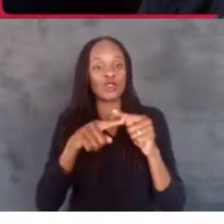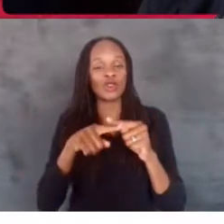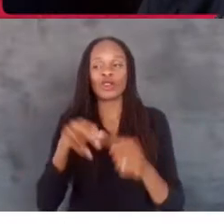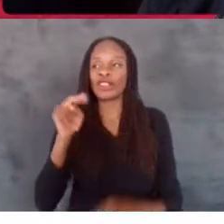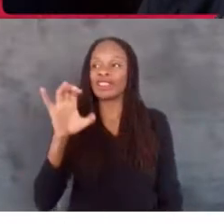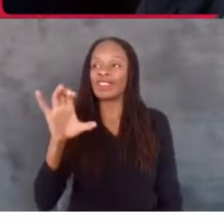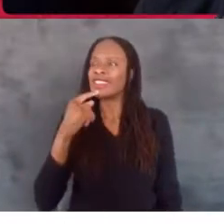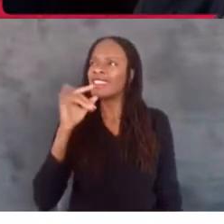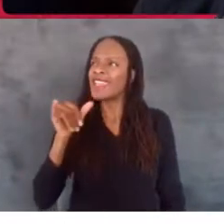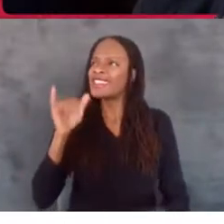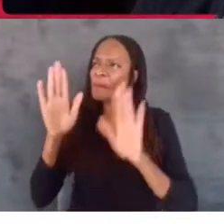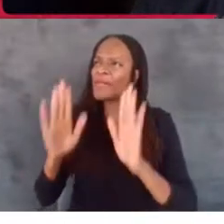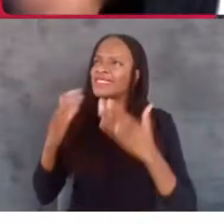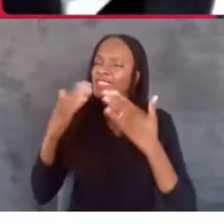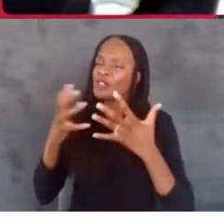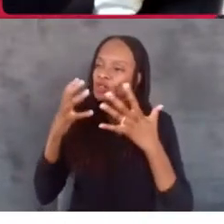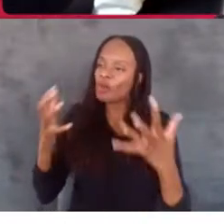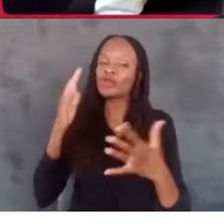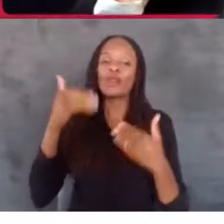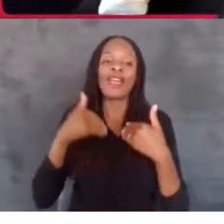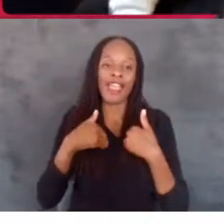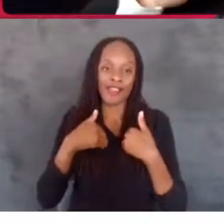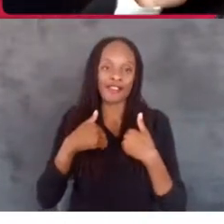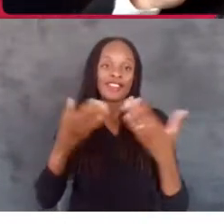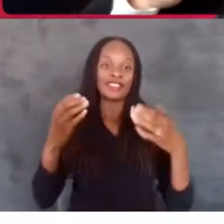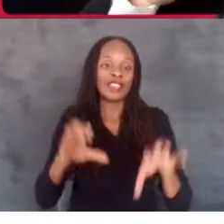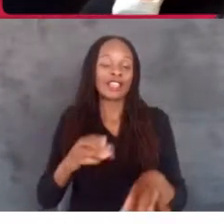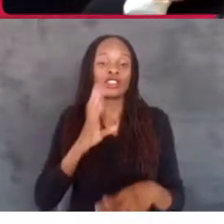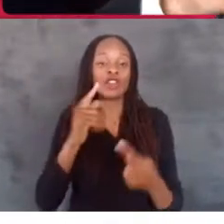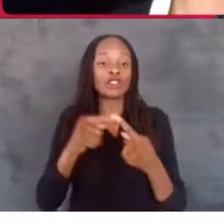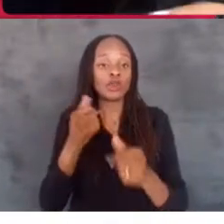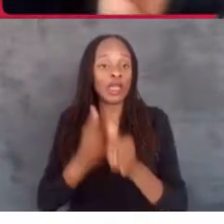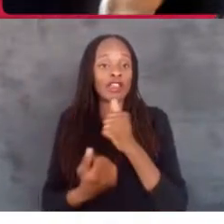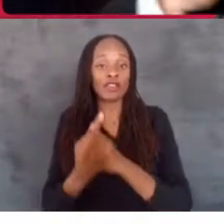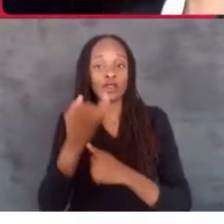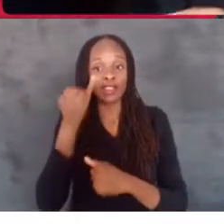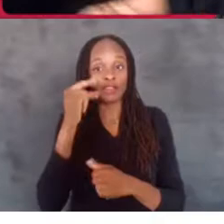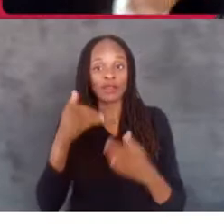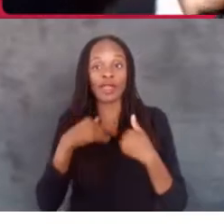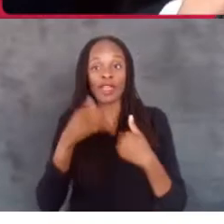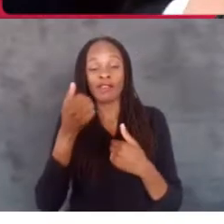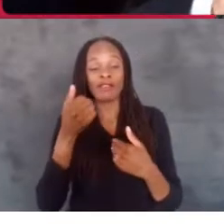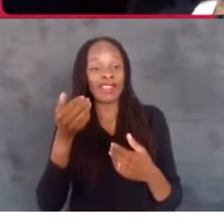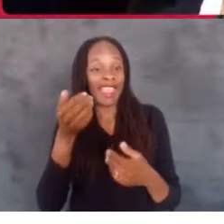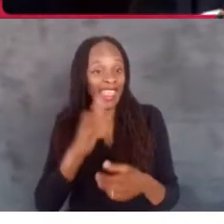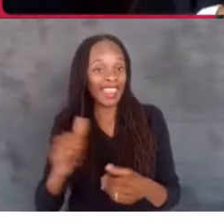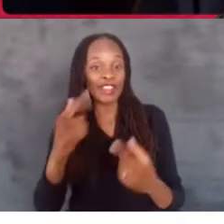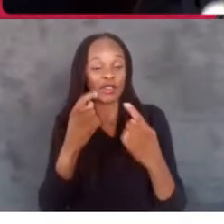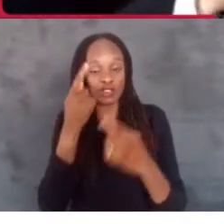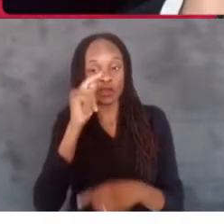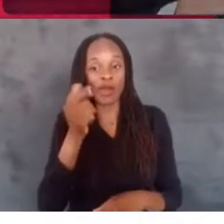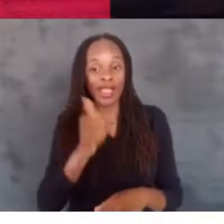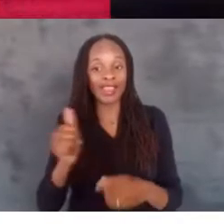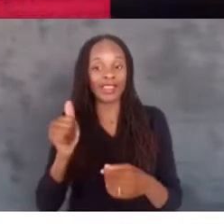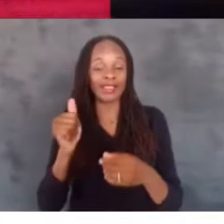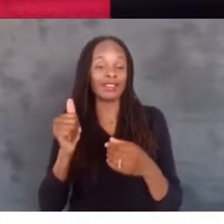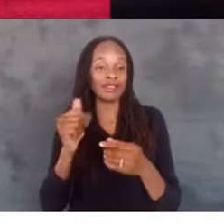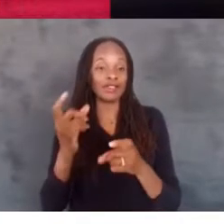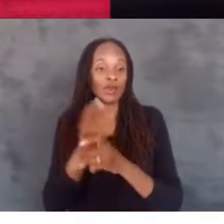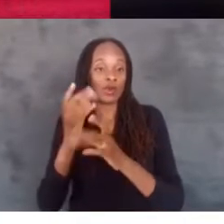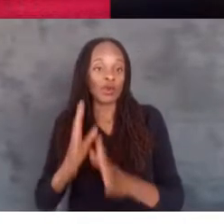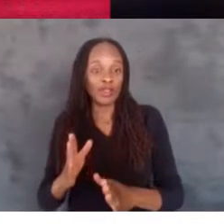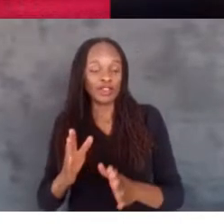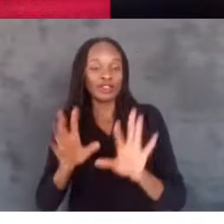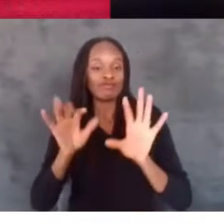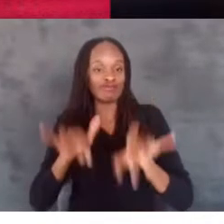you so much. We're going to get a chance to talk to everybody. So if you have questions for any of our winners, make sure to hit them up in the chat. We're going to get to those in the end.